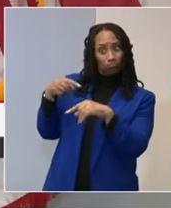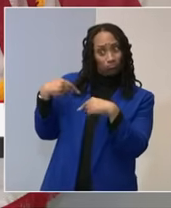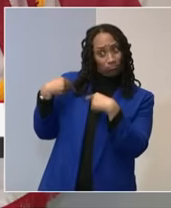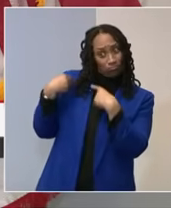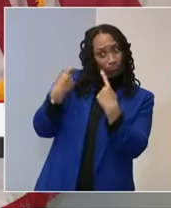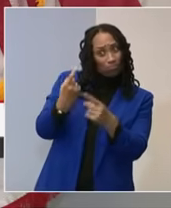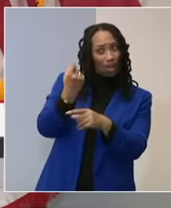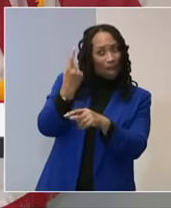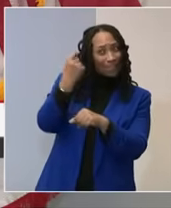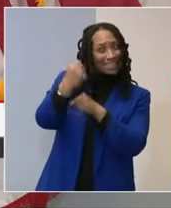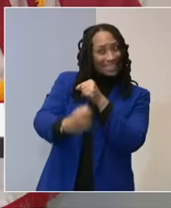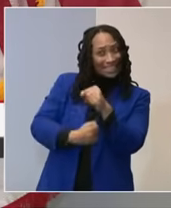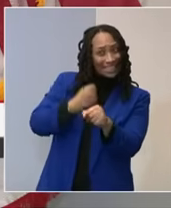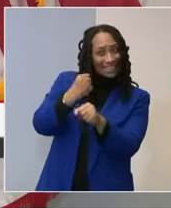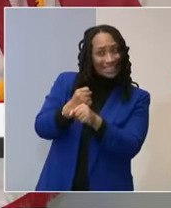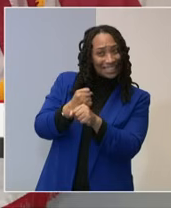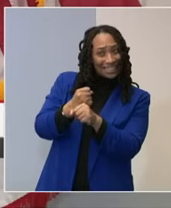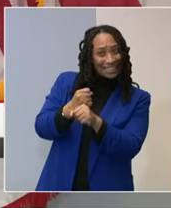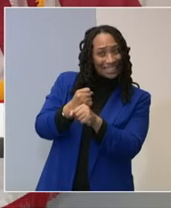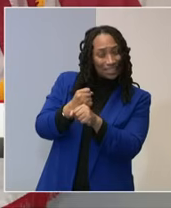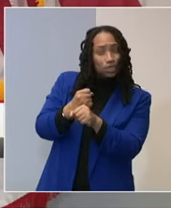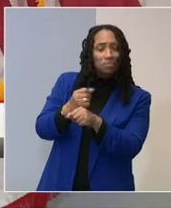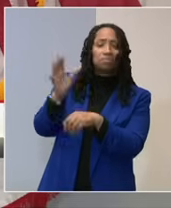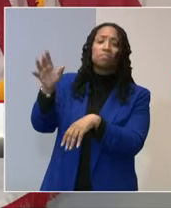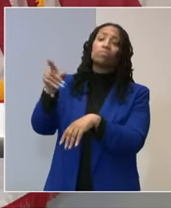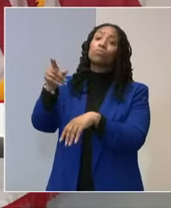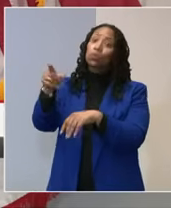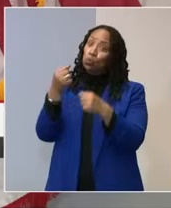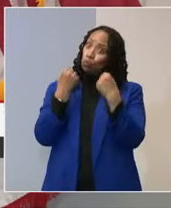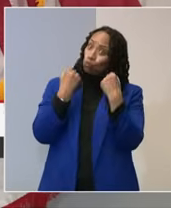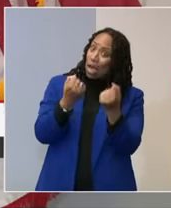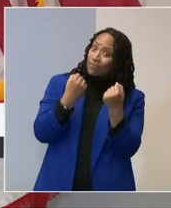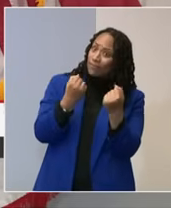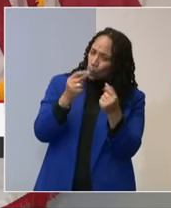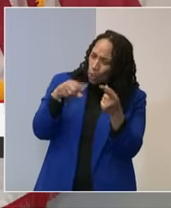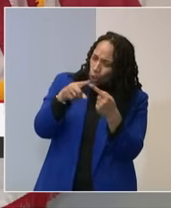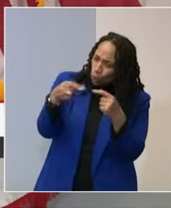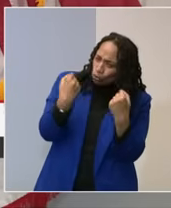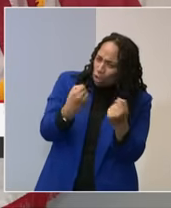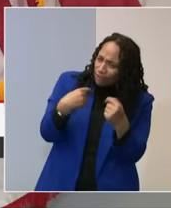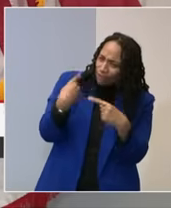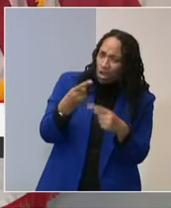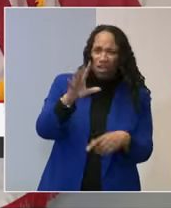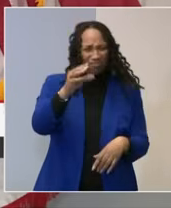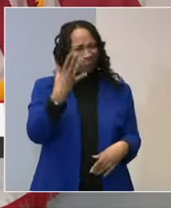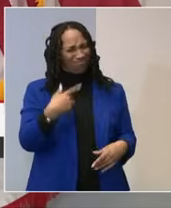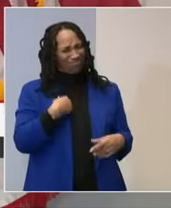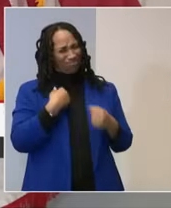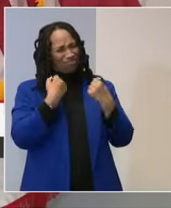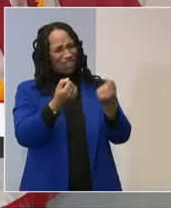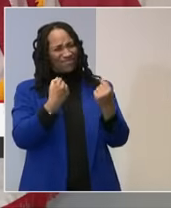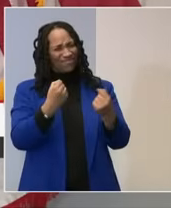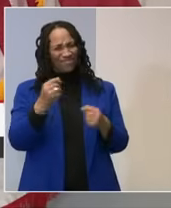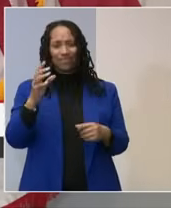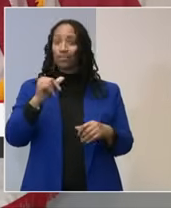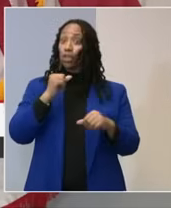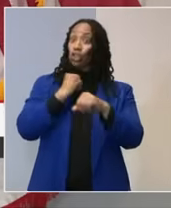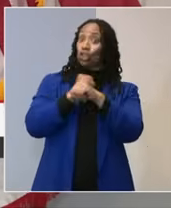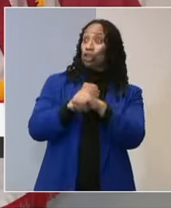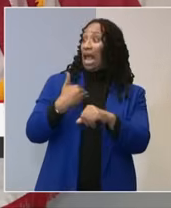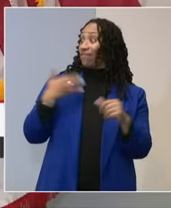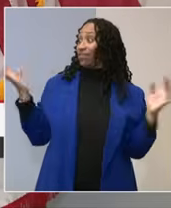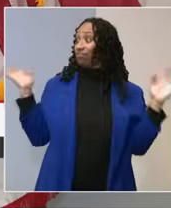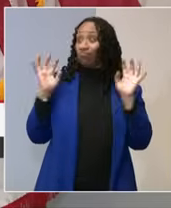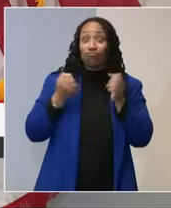all the time. Don't tell my officers. You have, well, that might be the news. You own a car? Of course. I own the